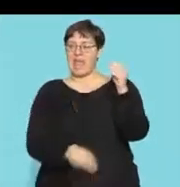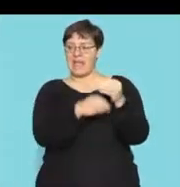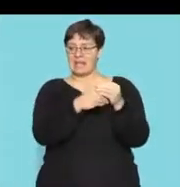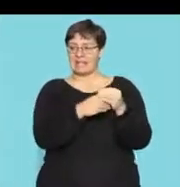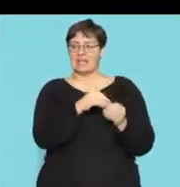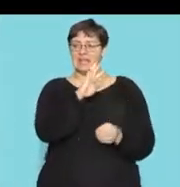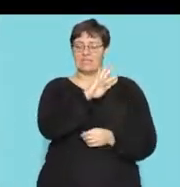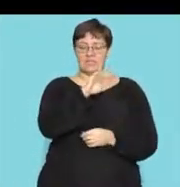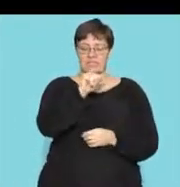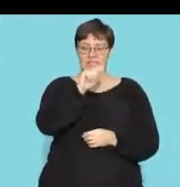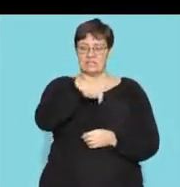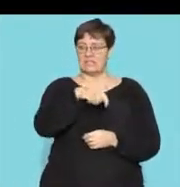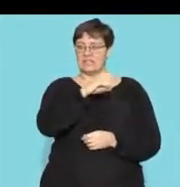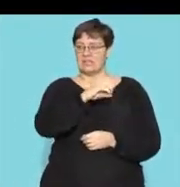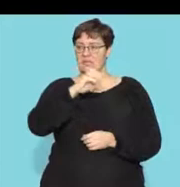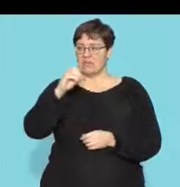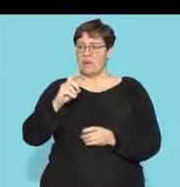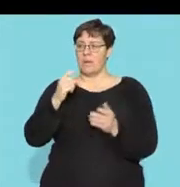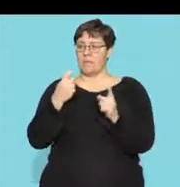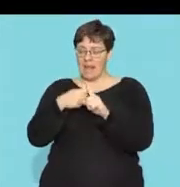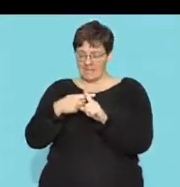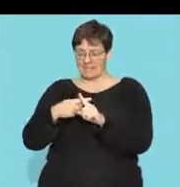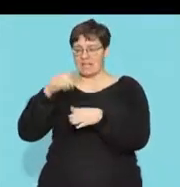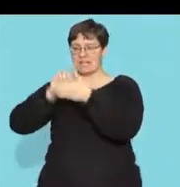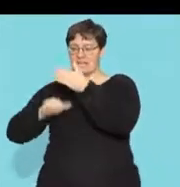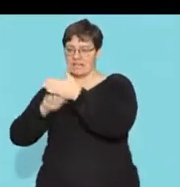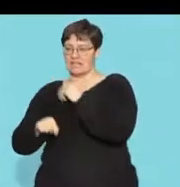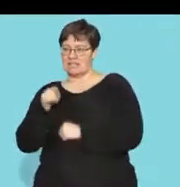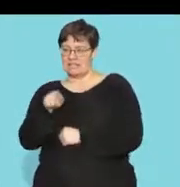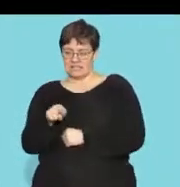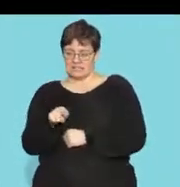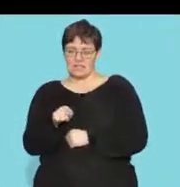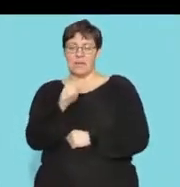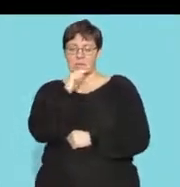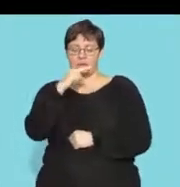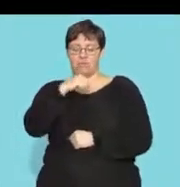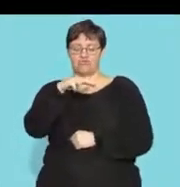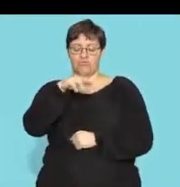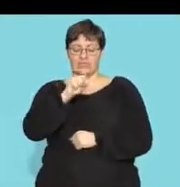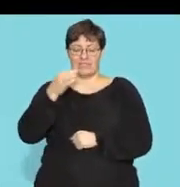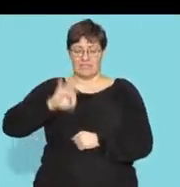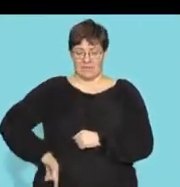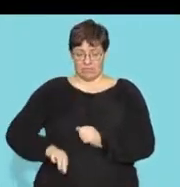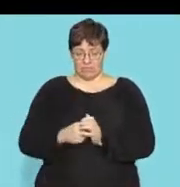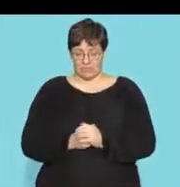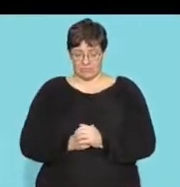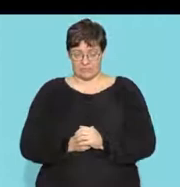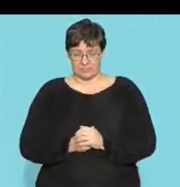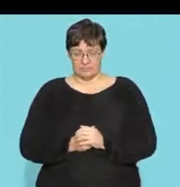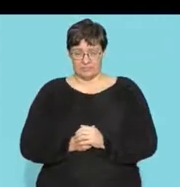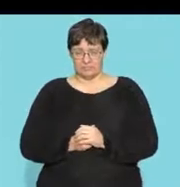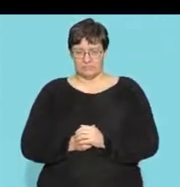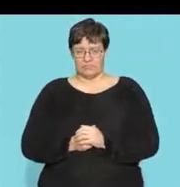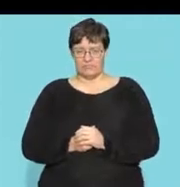your deductions. So in other words, that is your gross salary, right? Okay, now,